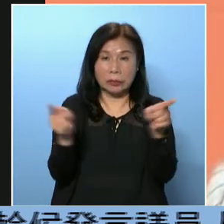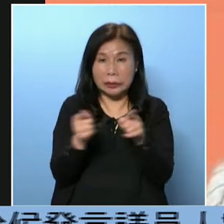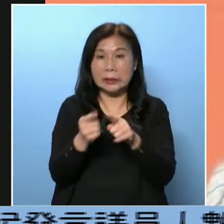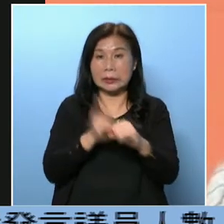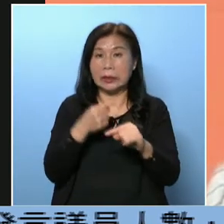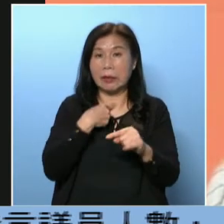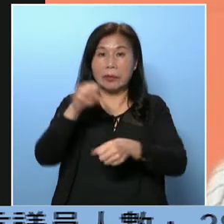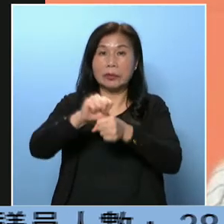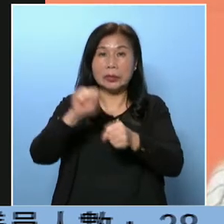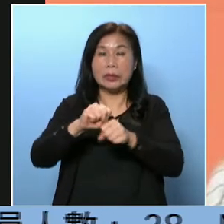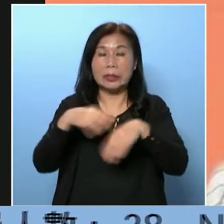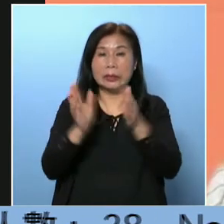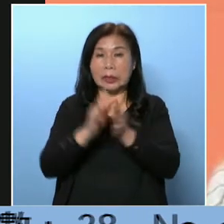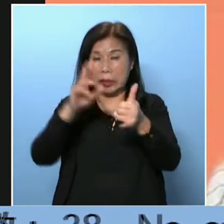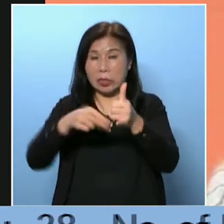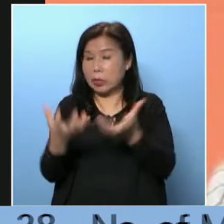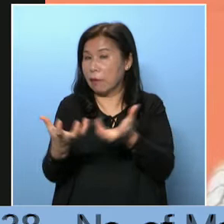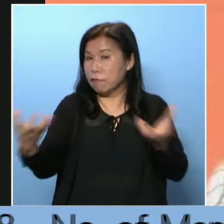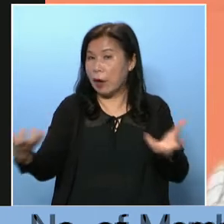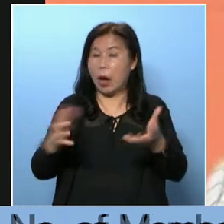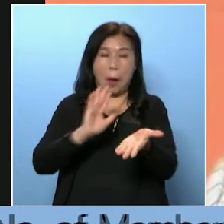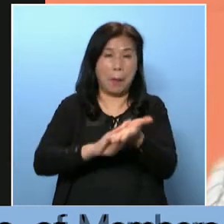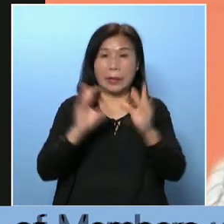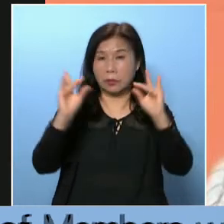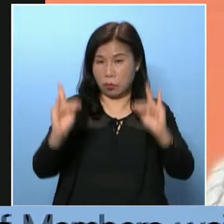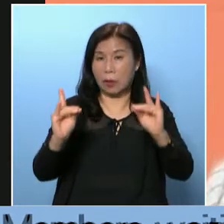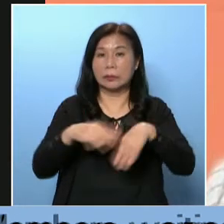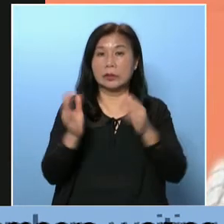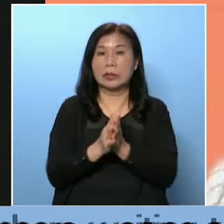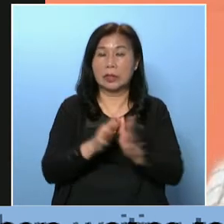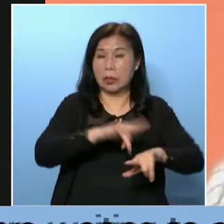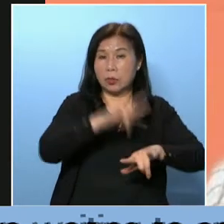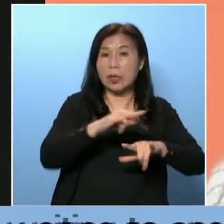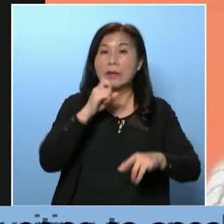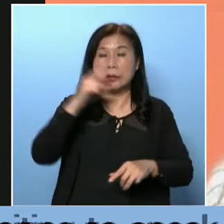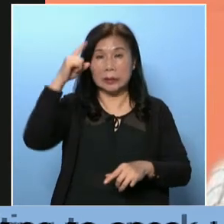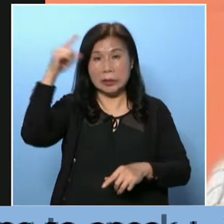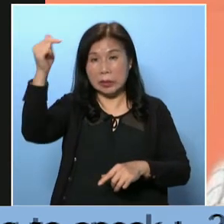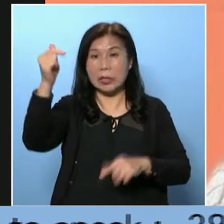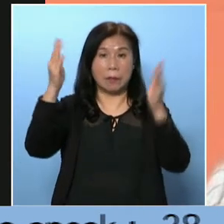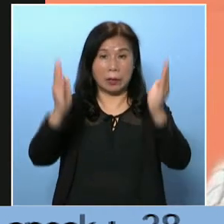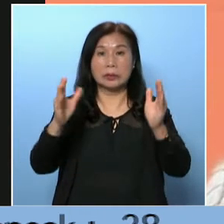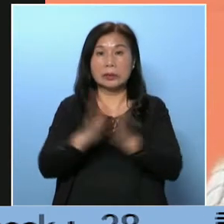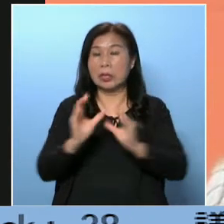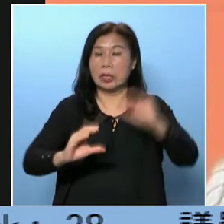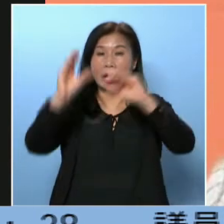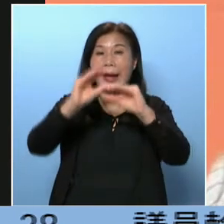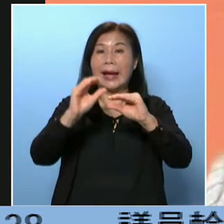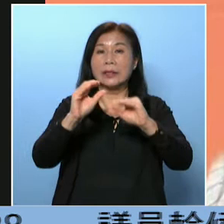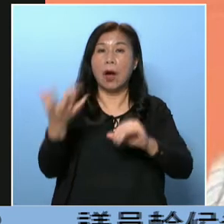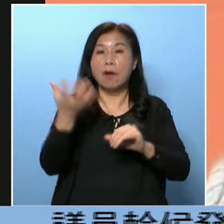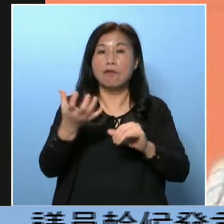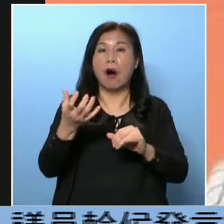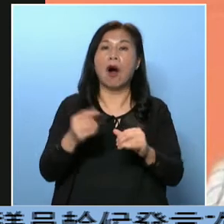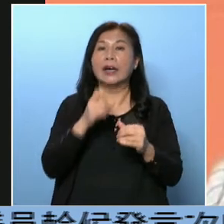these dedicated clinics, the government will need to add more treatment and isolation beds. In Wuhan, they managed to build